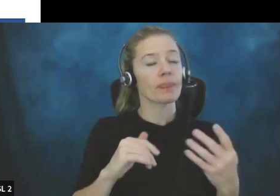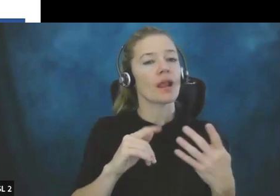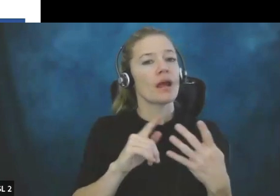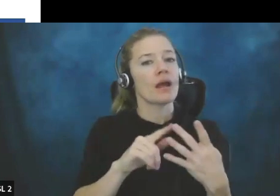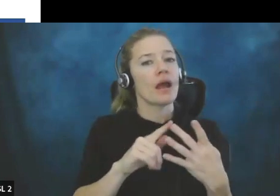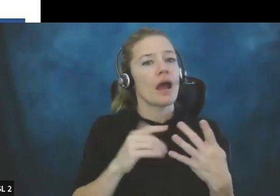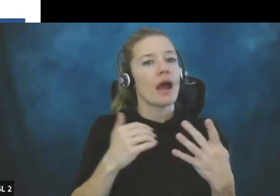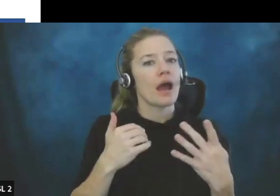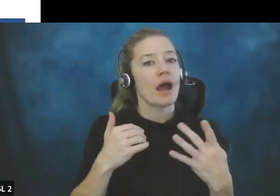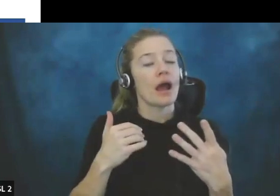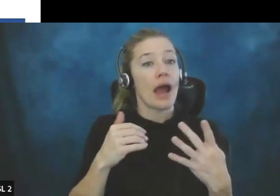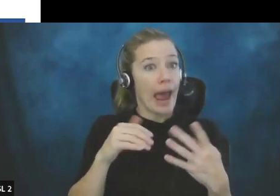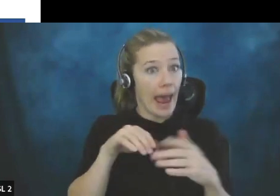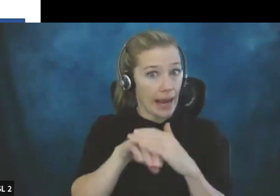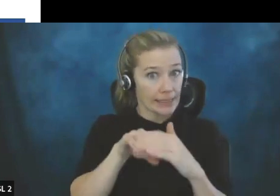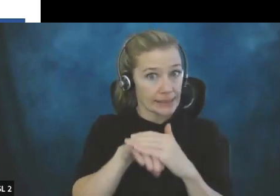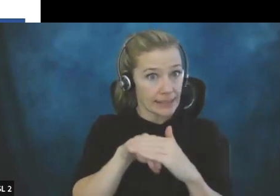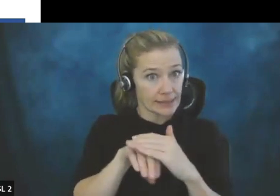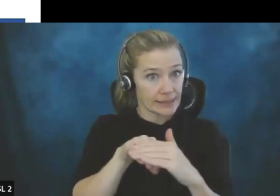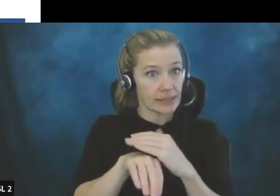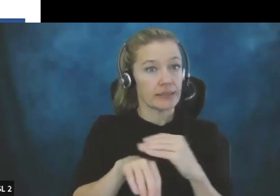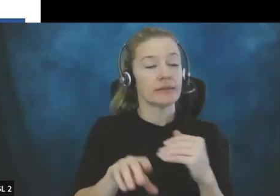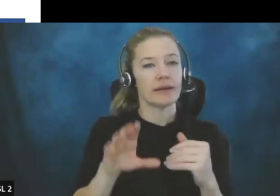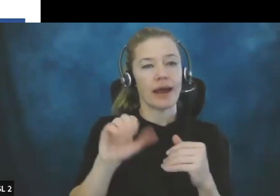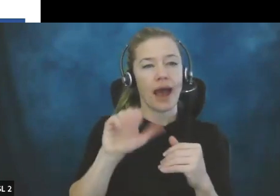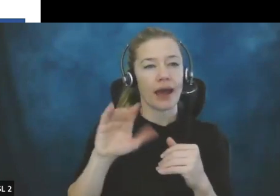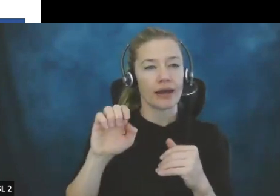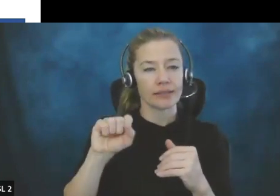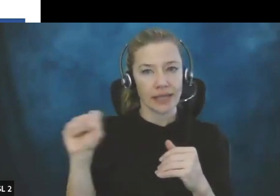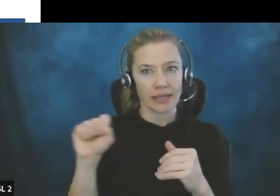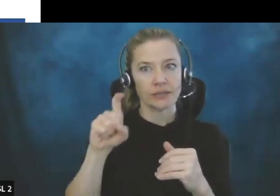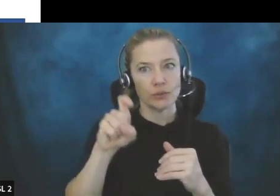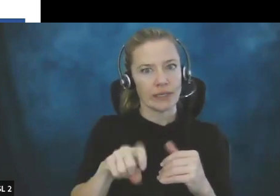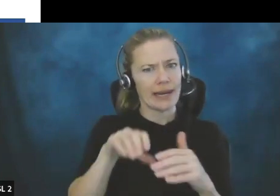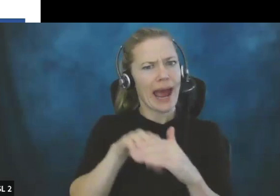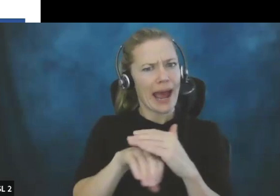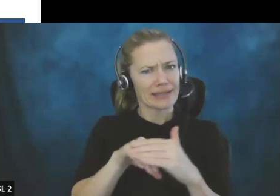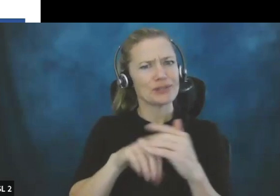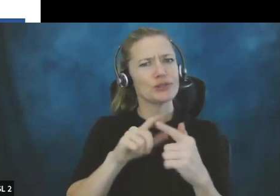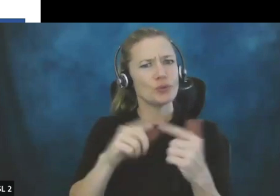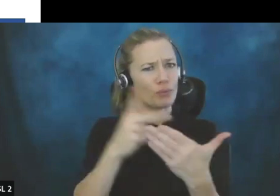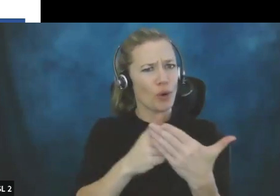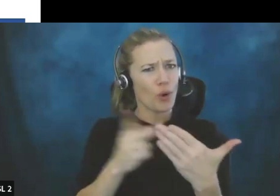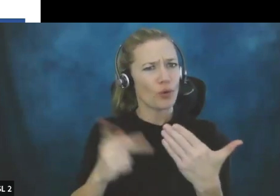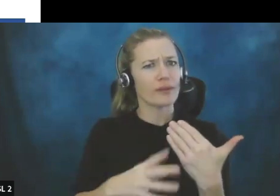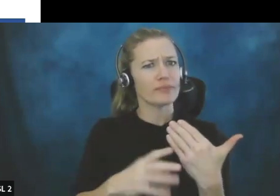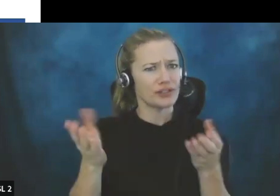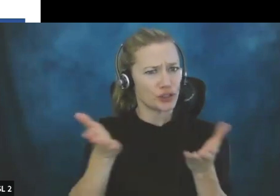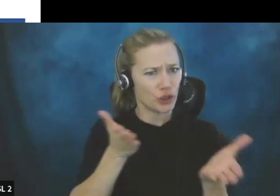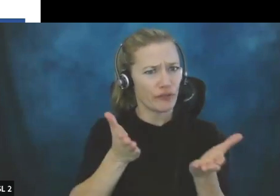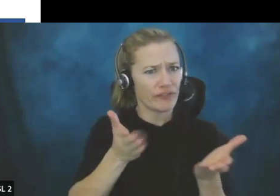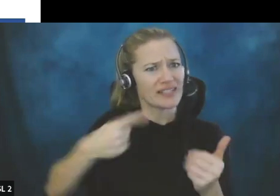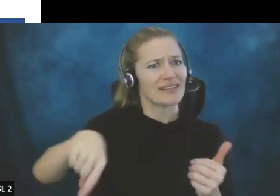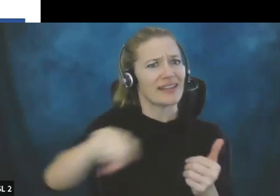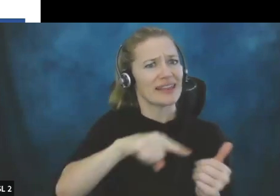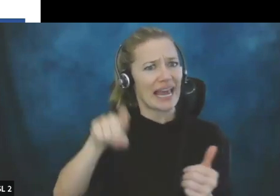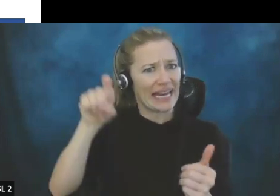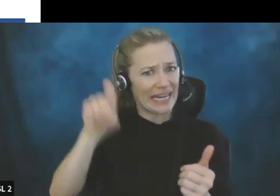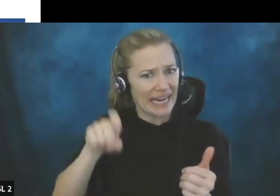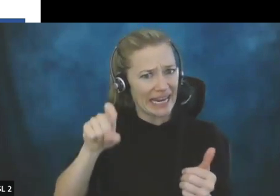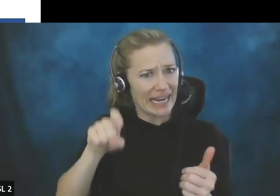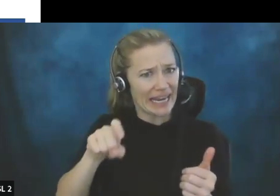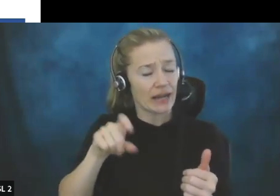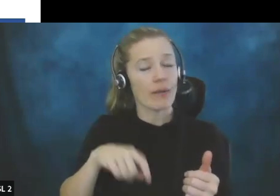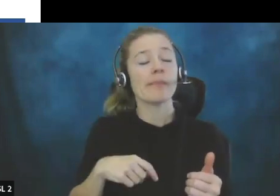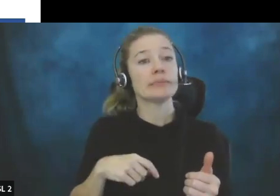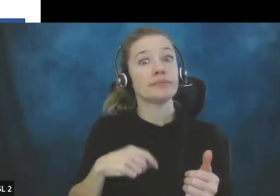can benefit from. We also have access, right? So people need to have access to the programs and services that